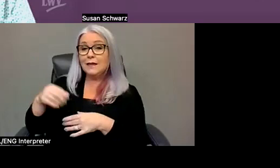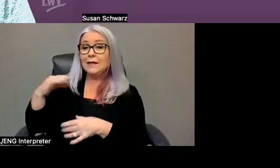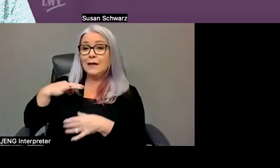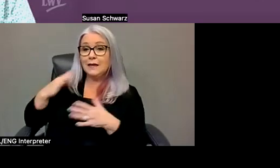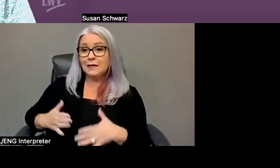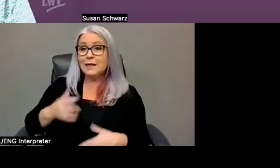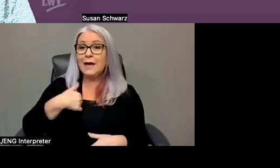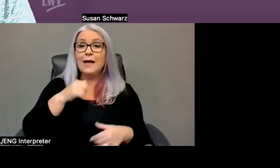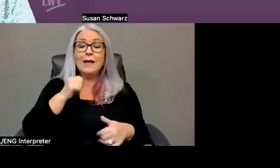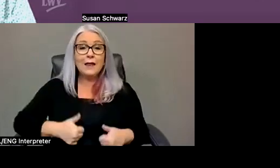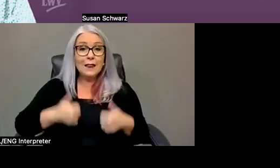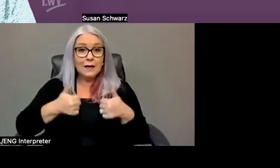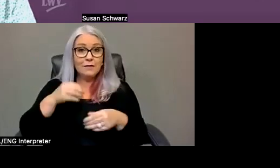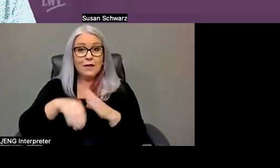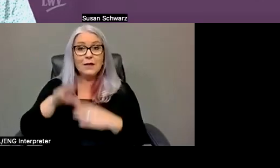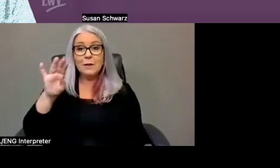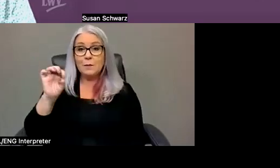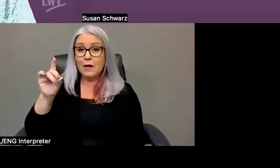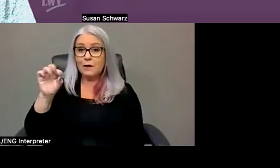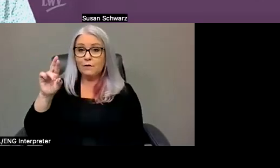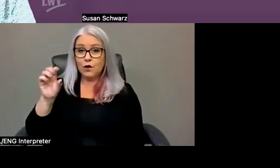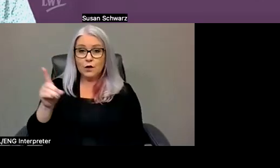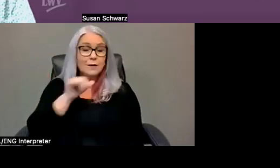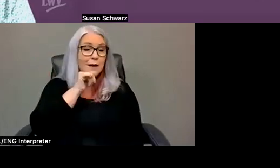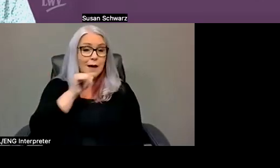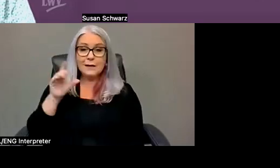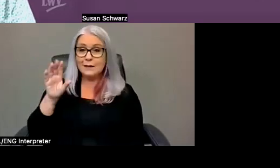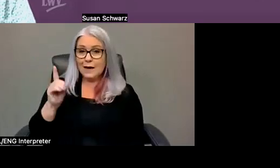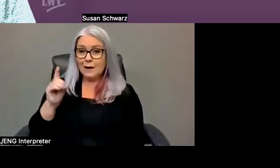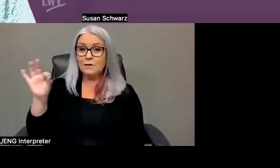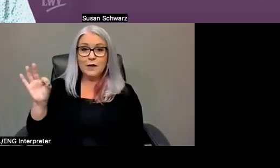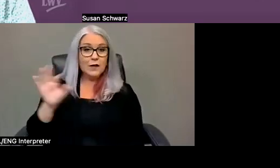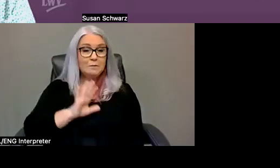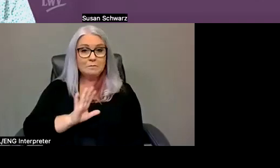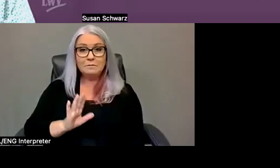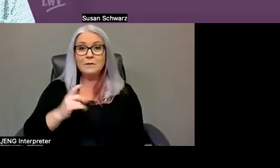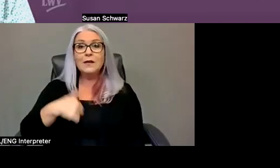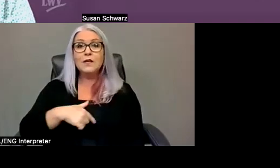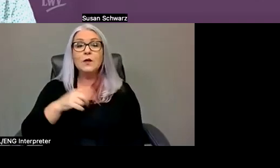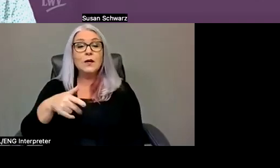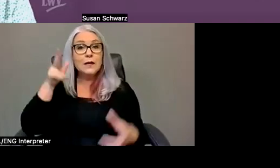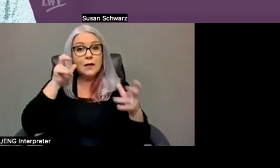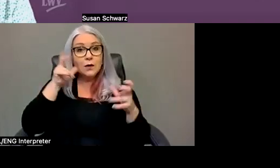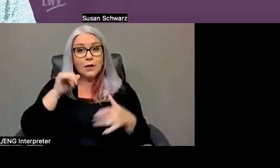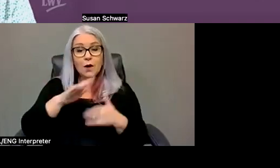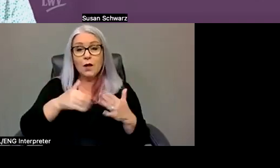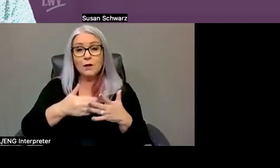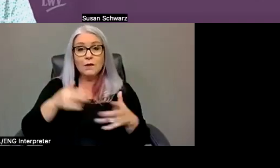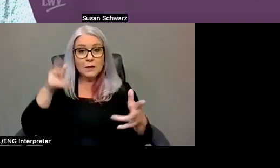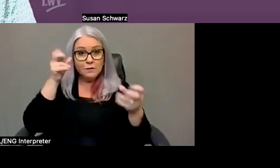Dobbs Ferry. You are here to listen to the candidates' views about significant issues in this community and to make your